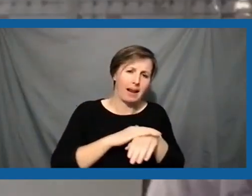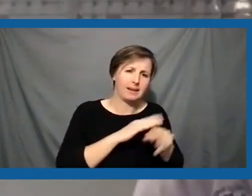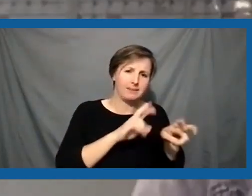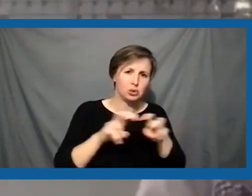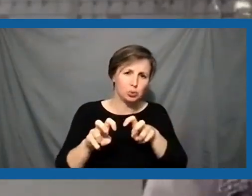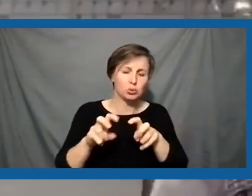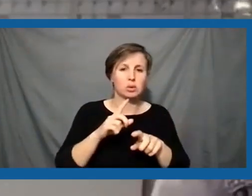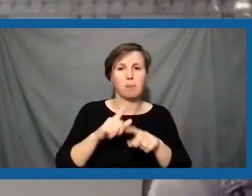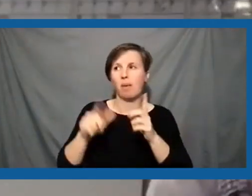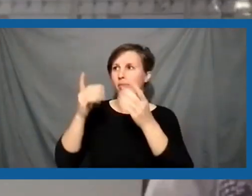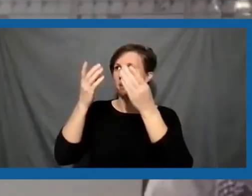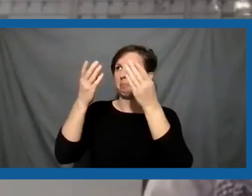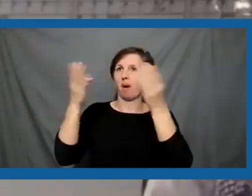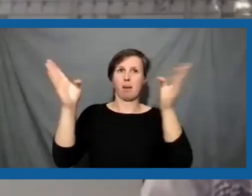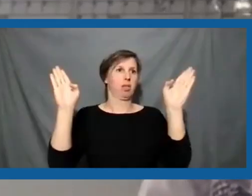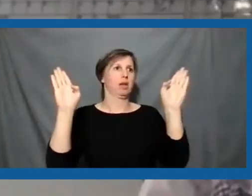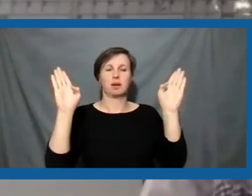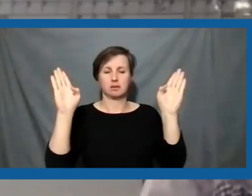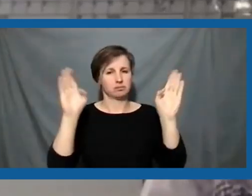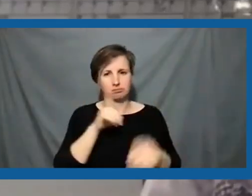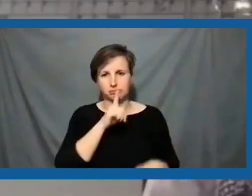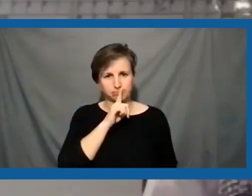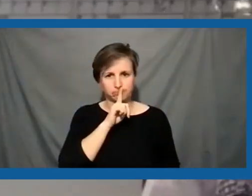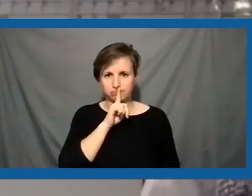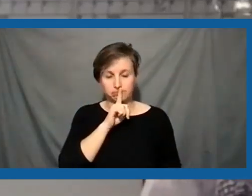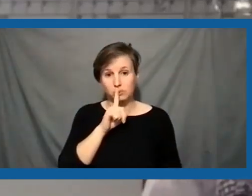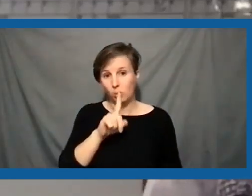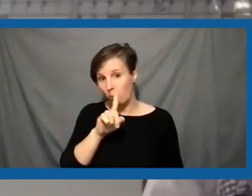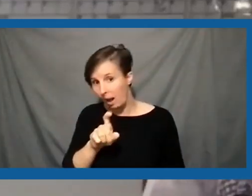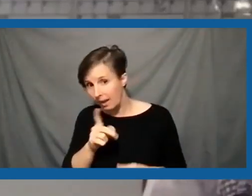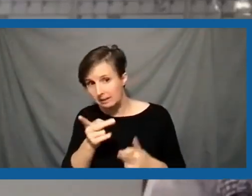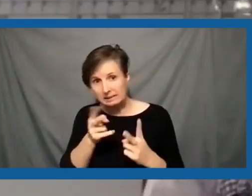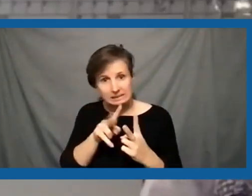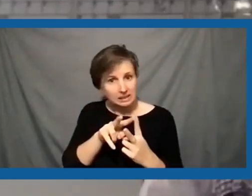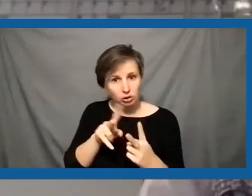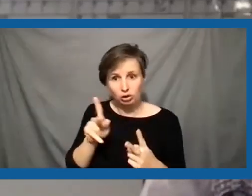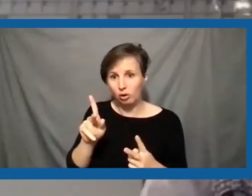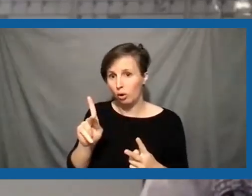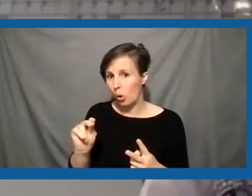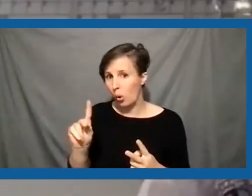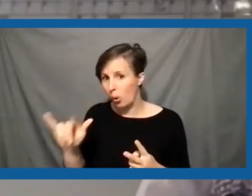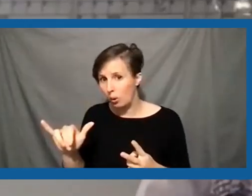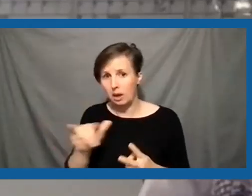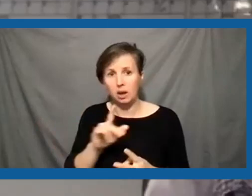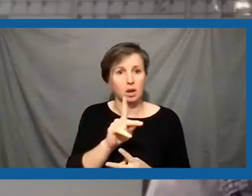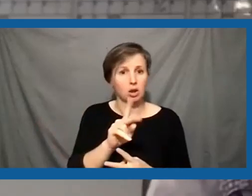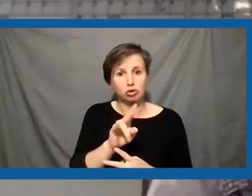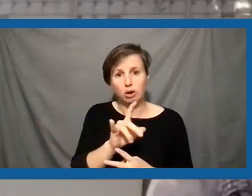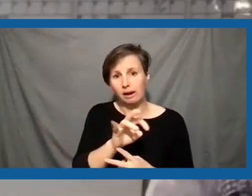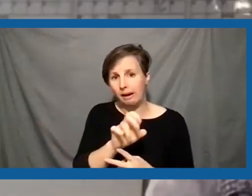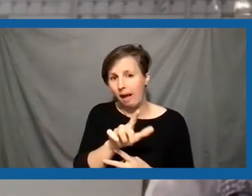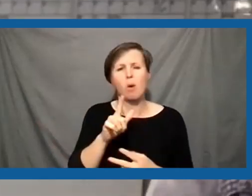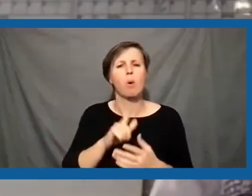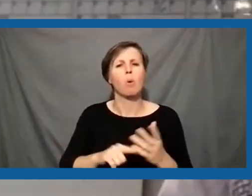public is not. So I wanted to ask either Cody or Cranell, what support have you